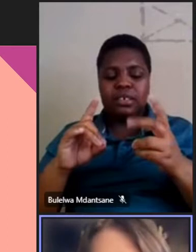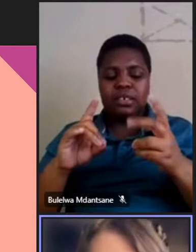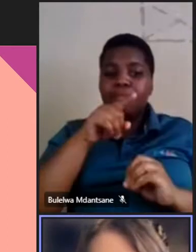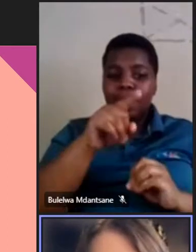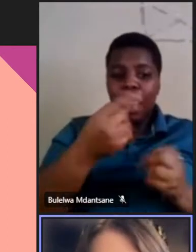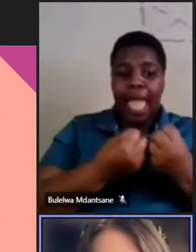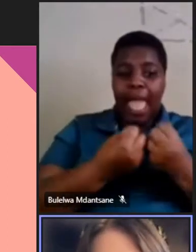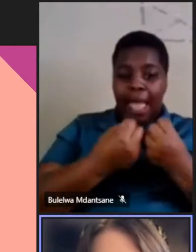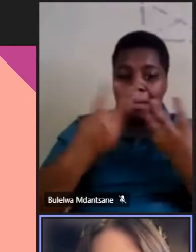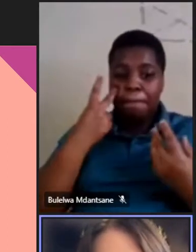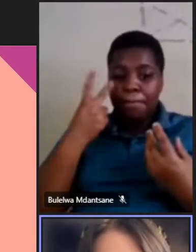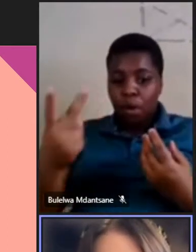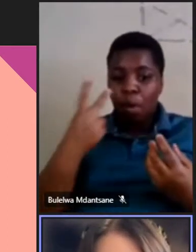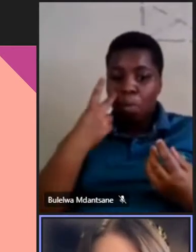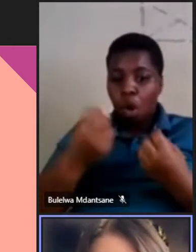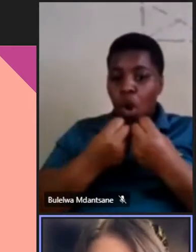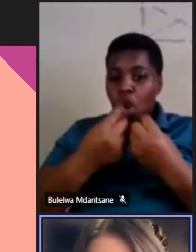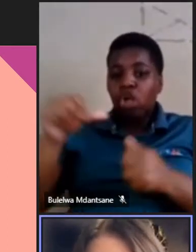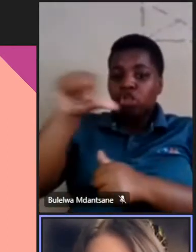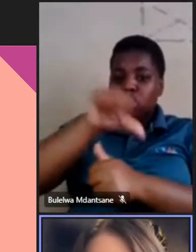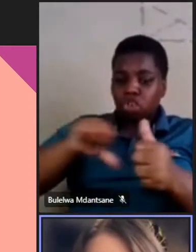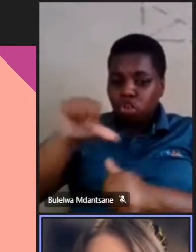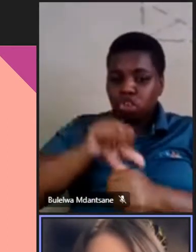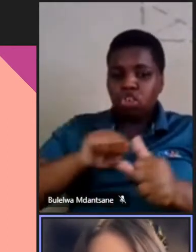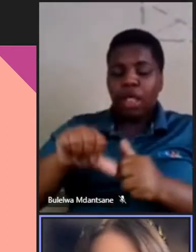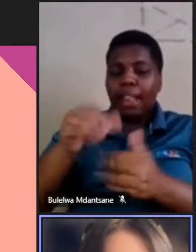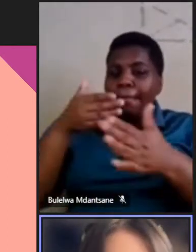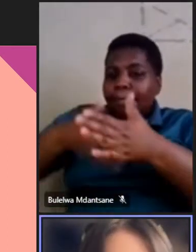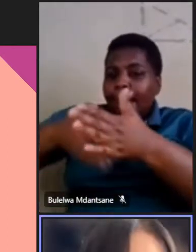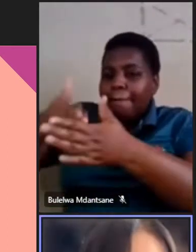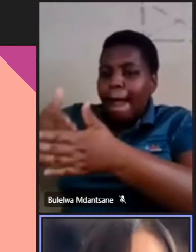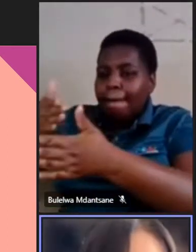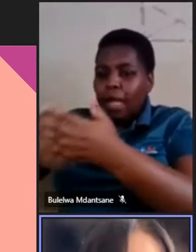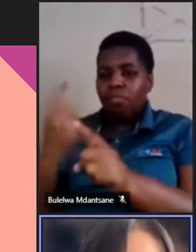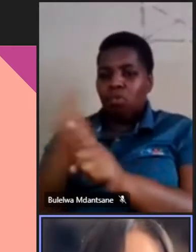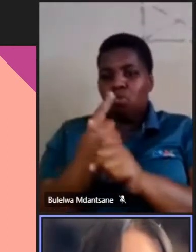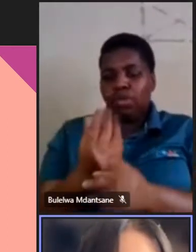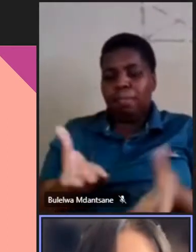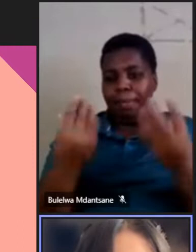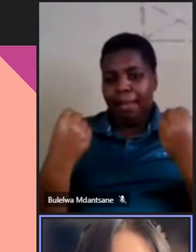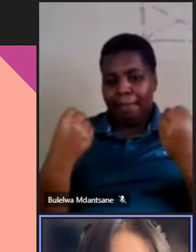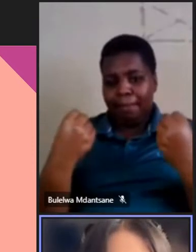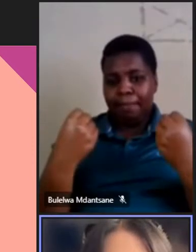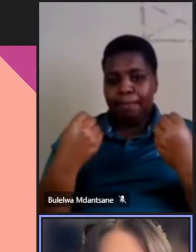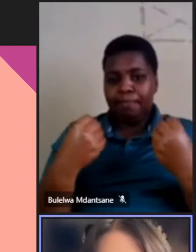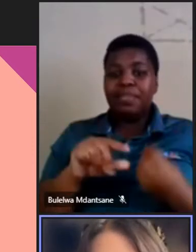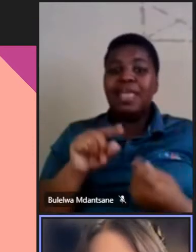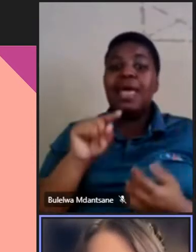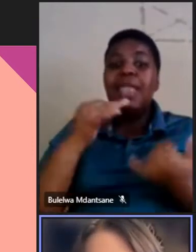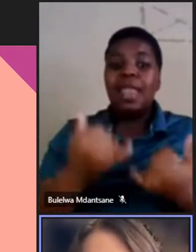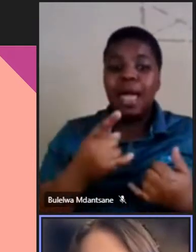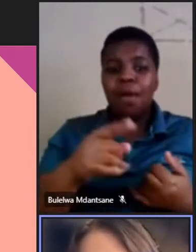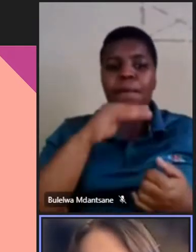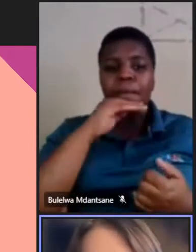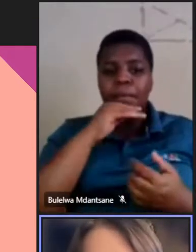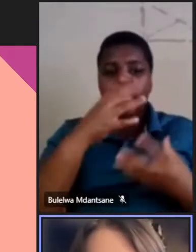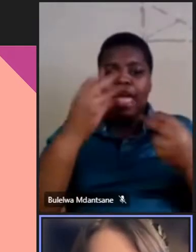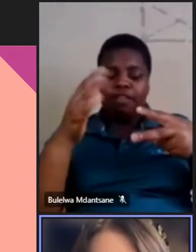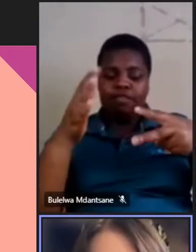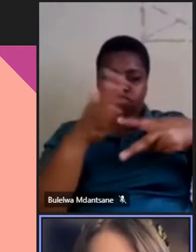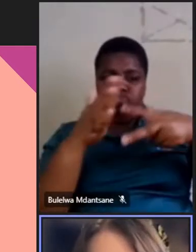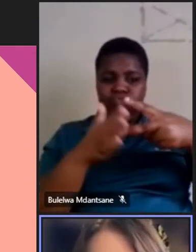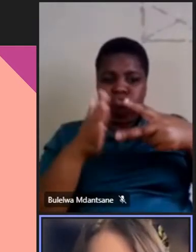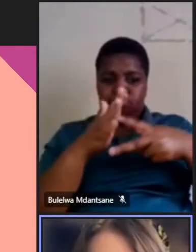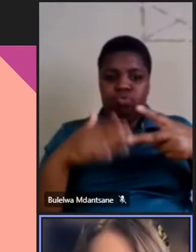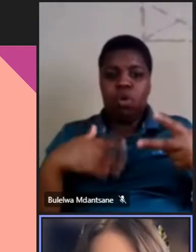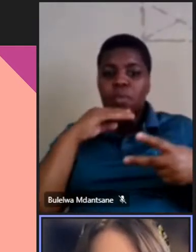of social, economic, and physical barriers that they faced. So from this, to address the 2 priority areas that were highlighted